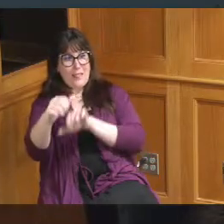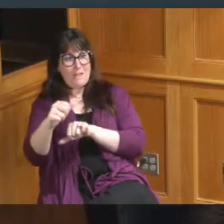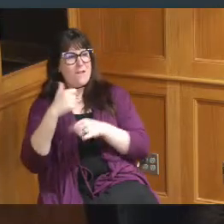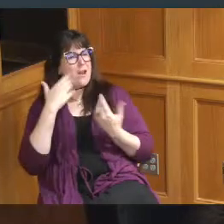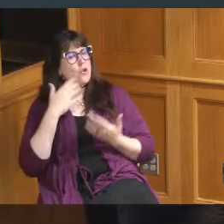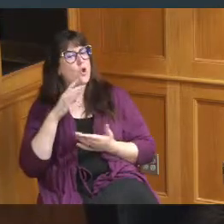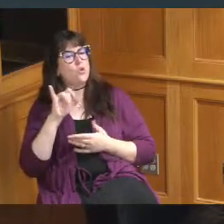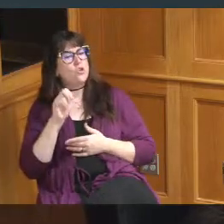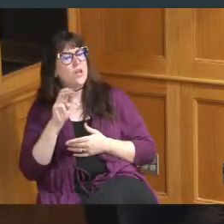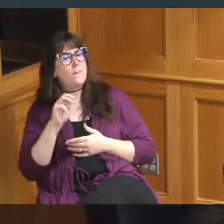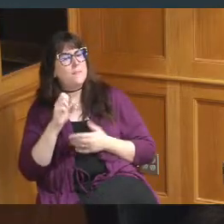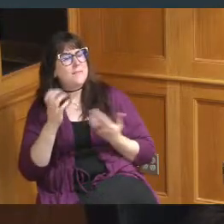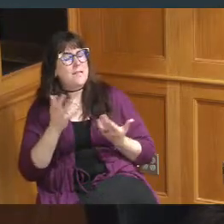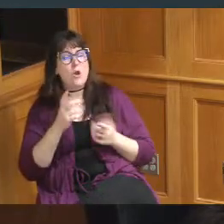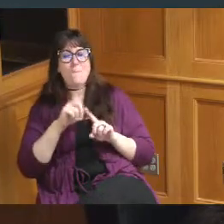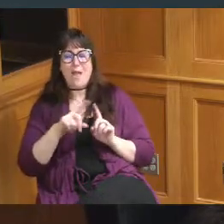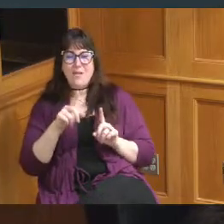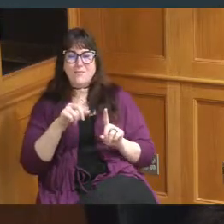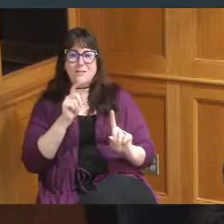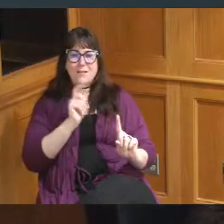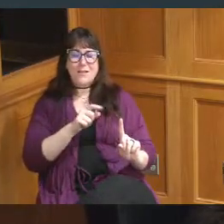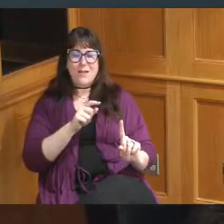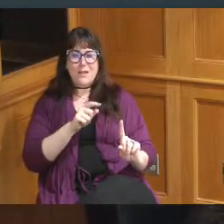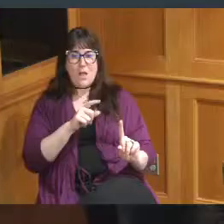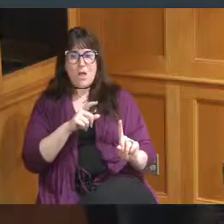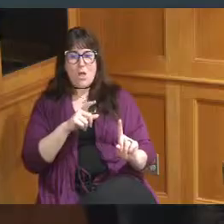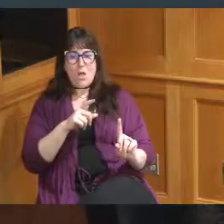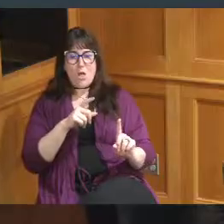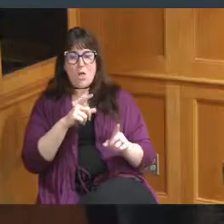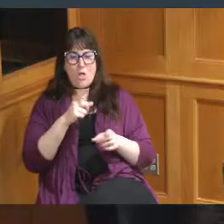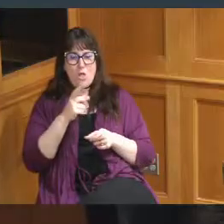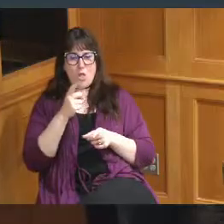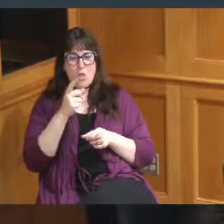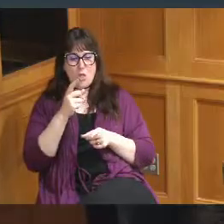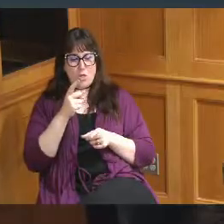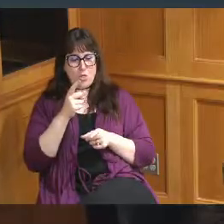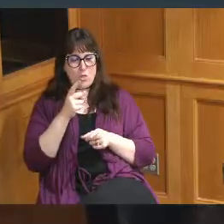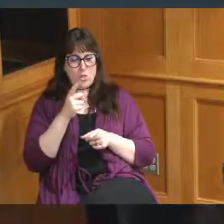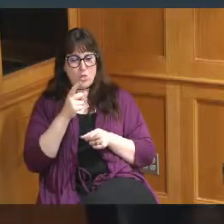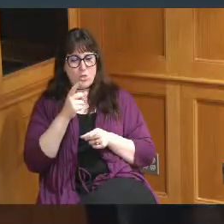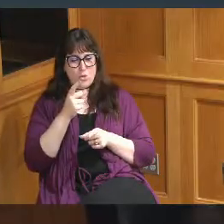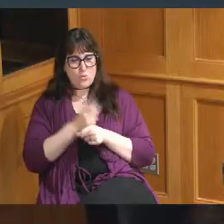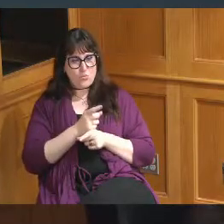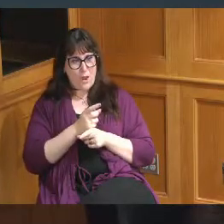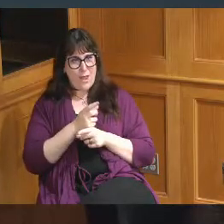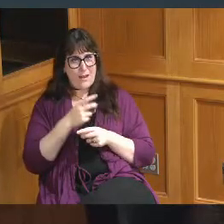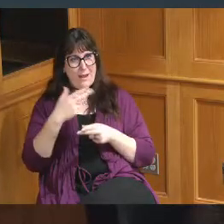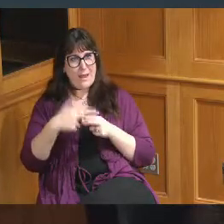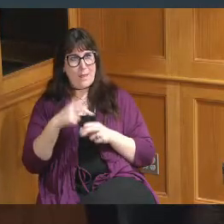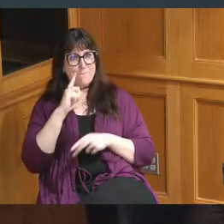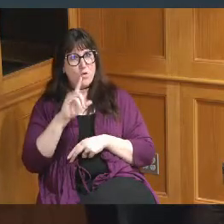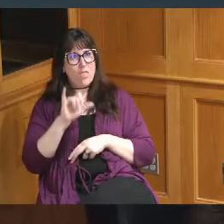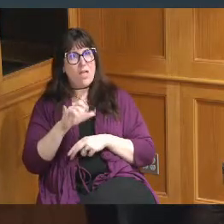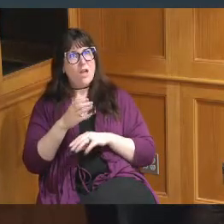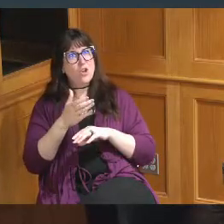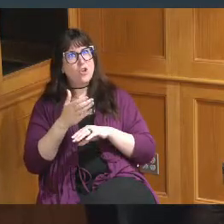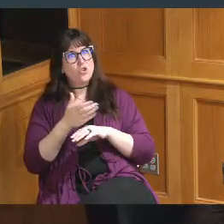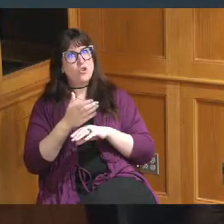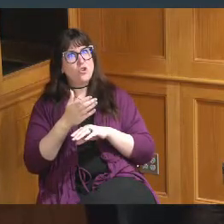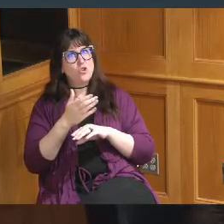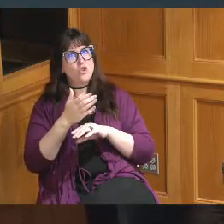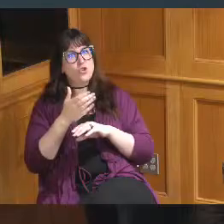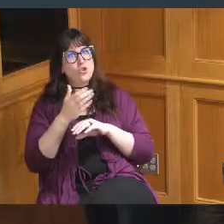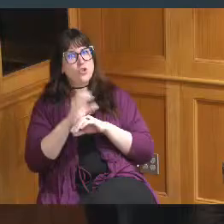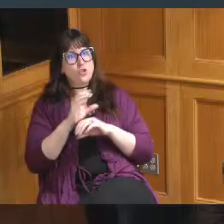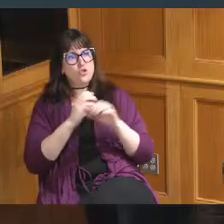here, what the correct name is for, not electrical, but construction. And what else, James? James has